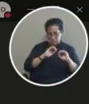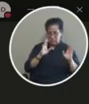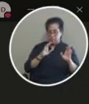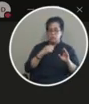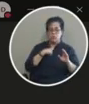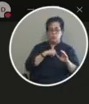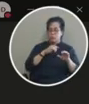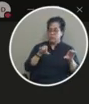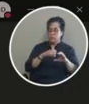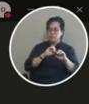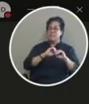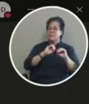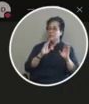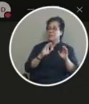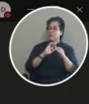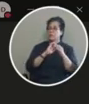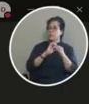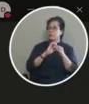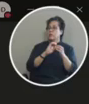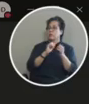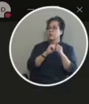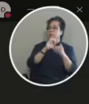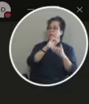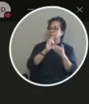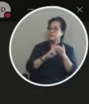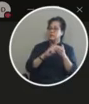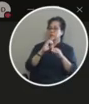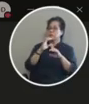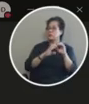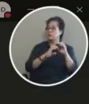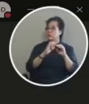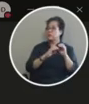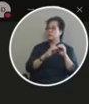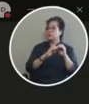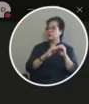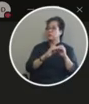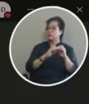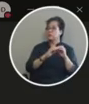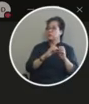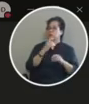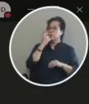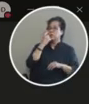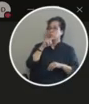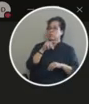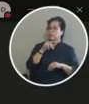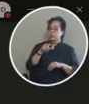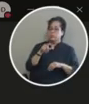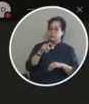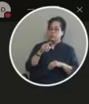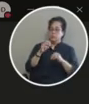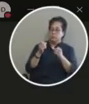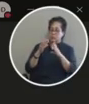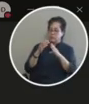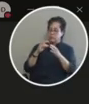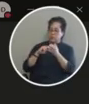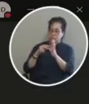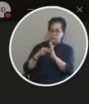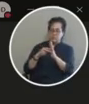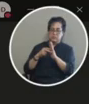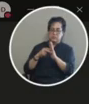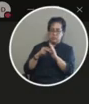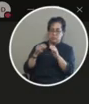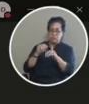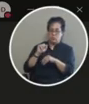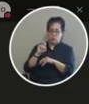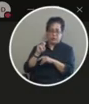have not done anything relative to design or construction for the multipurpose center arena. The other thing I wanted